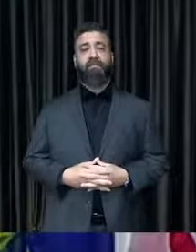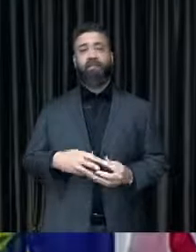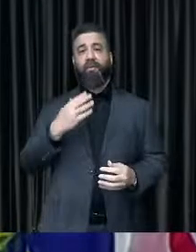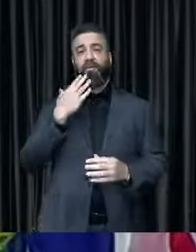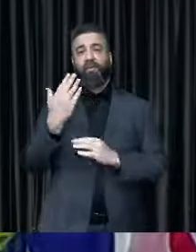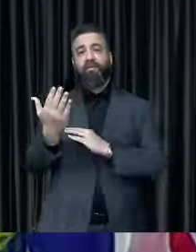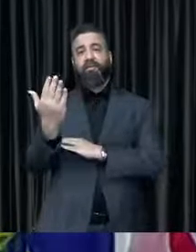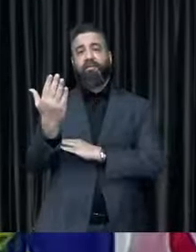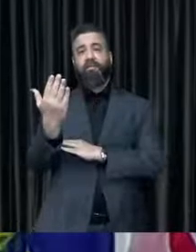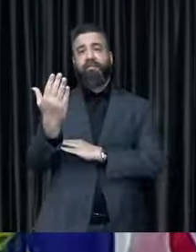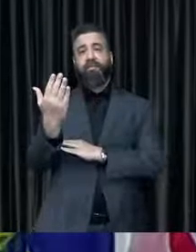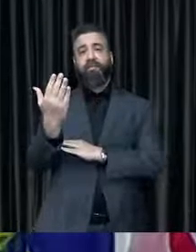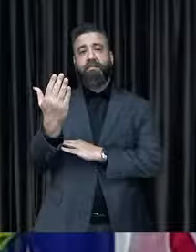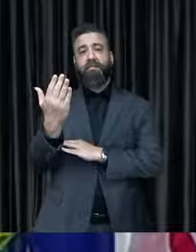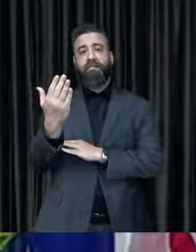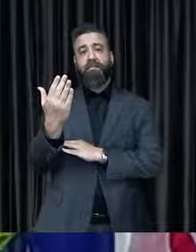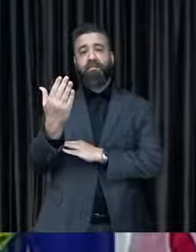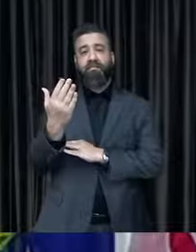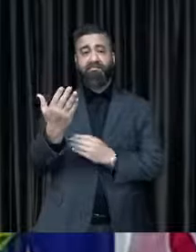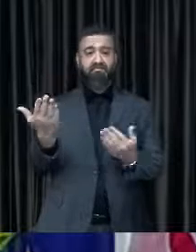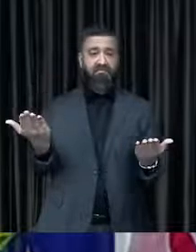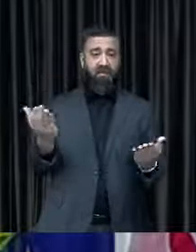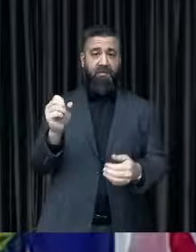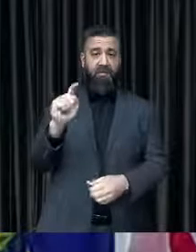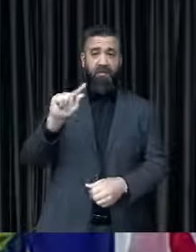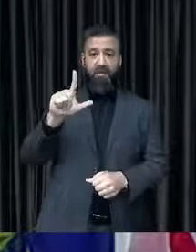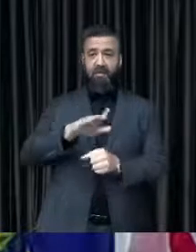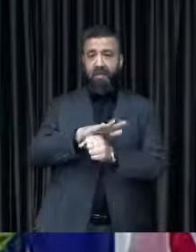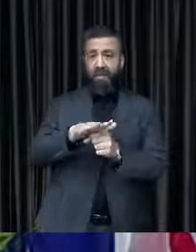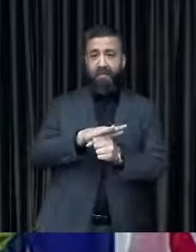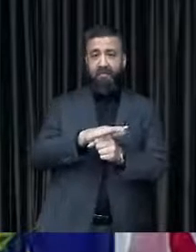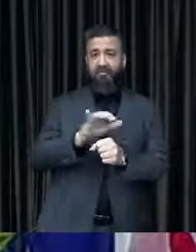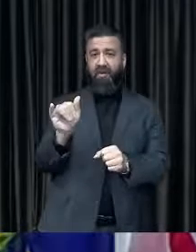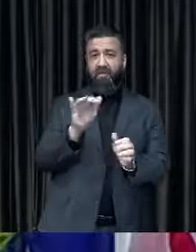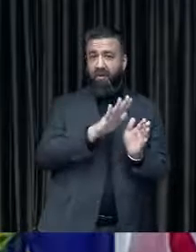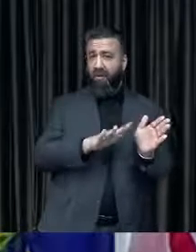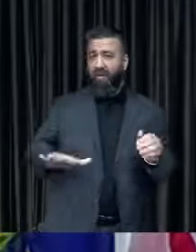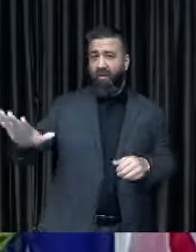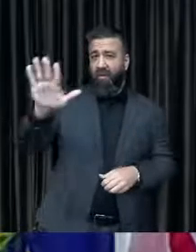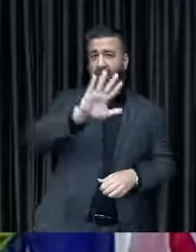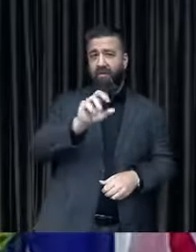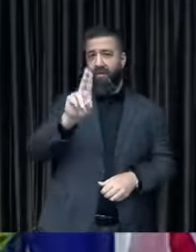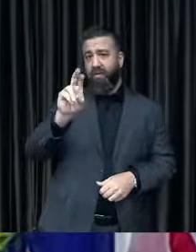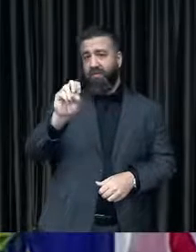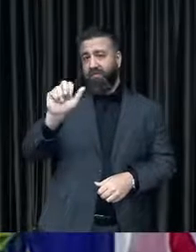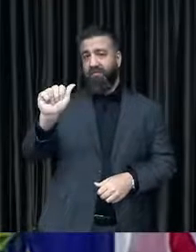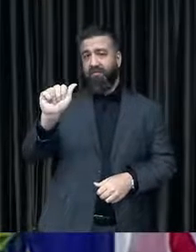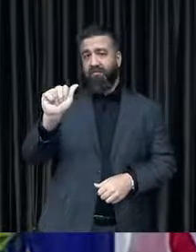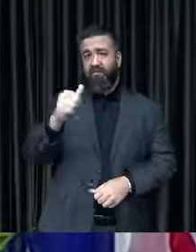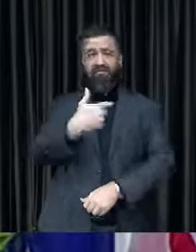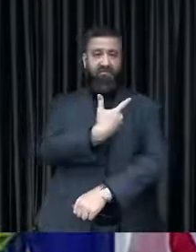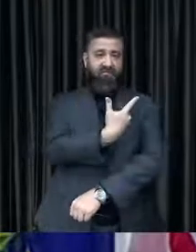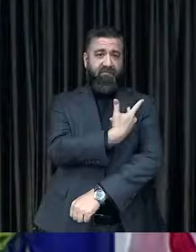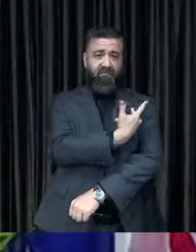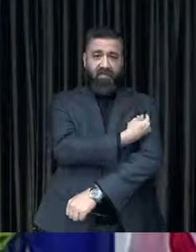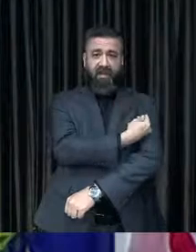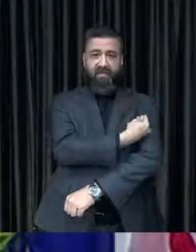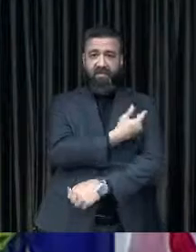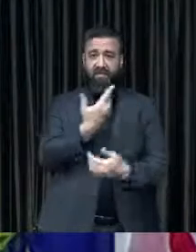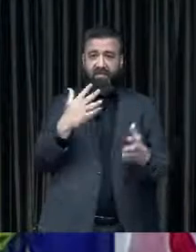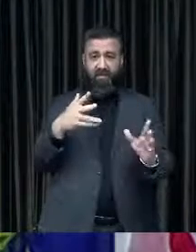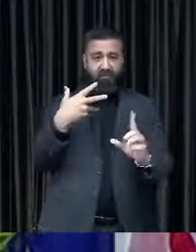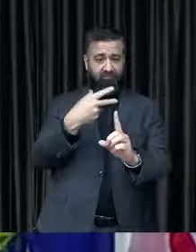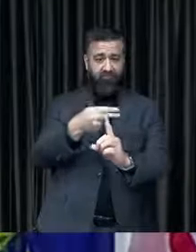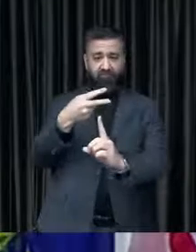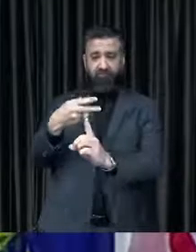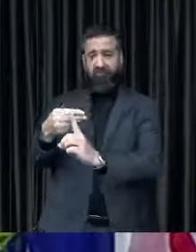morning. Across St. Louis County and across the country, vaccines are going into the arms of hospital workers